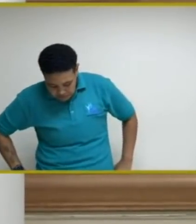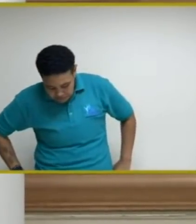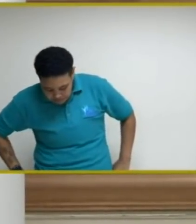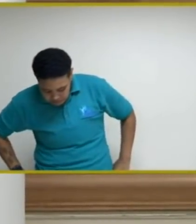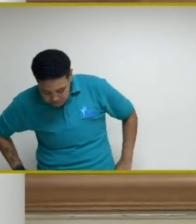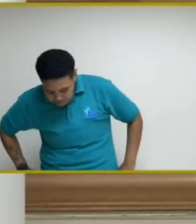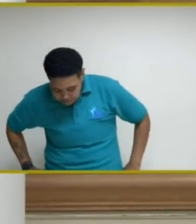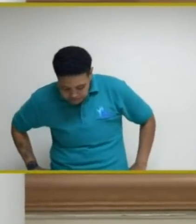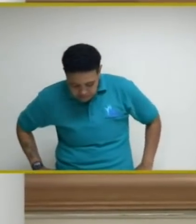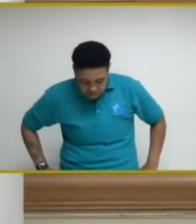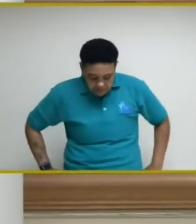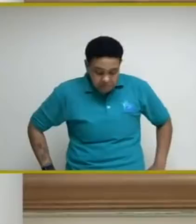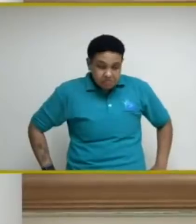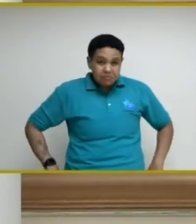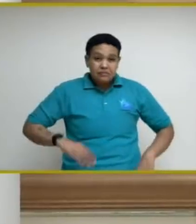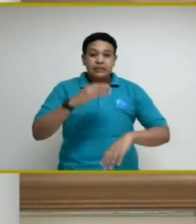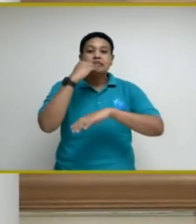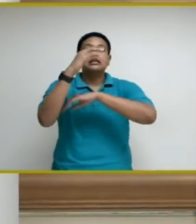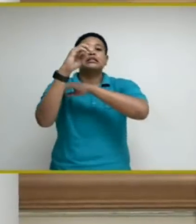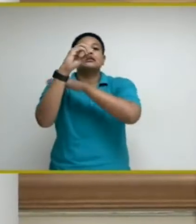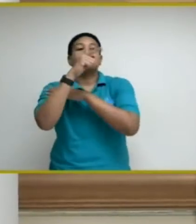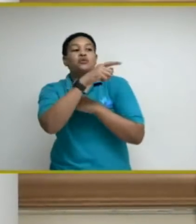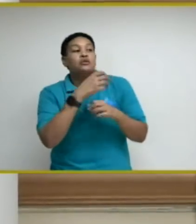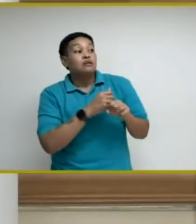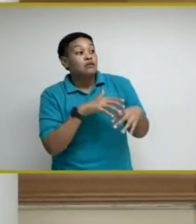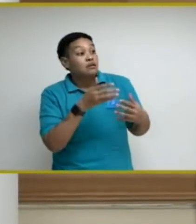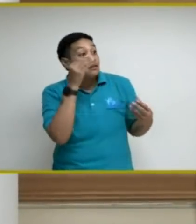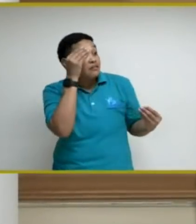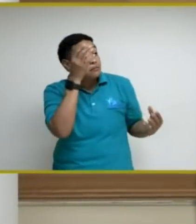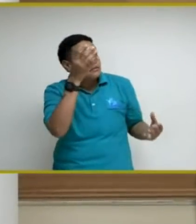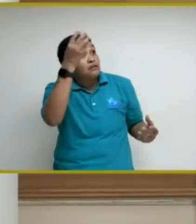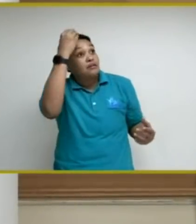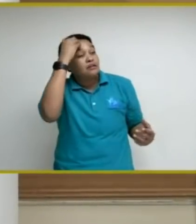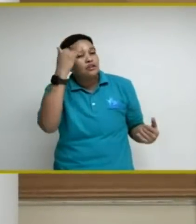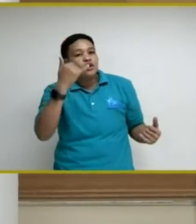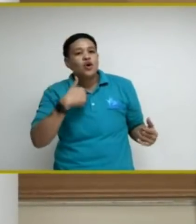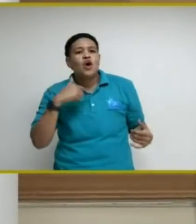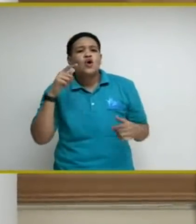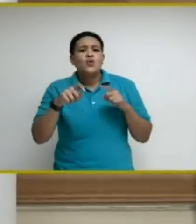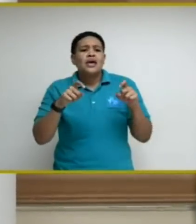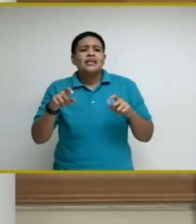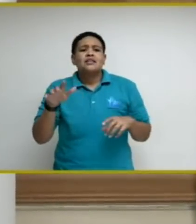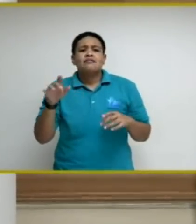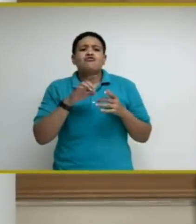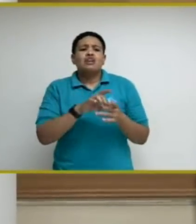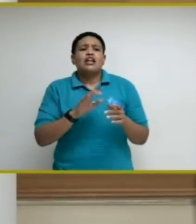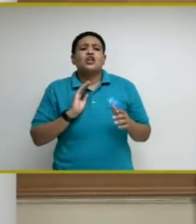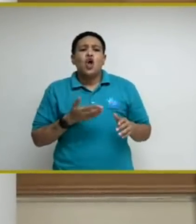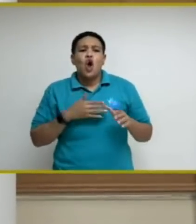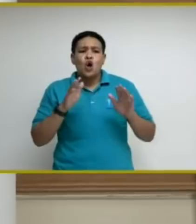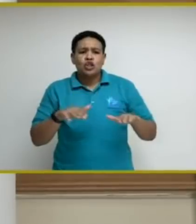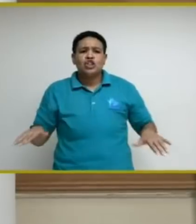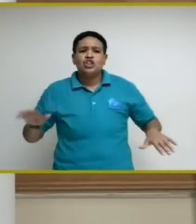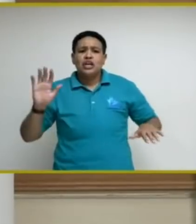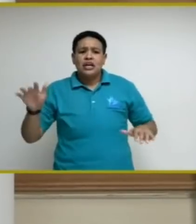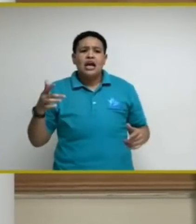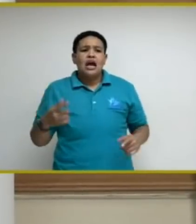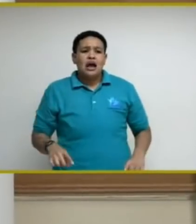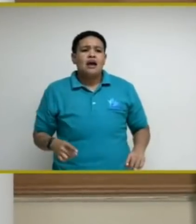just, you've gotten a lot of information there. I know questions were asked about our children, and